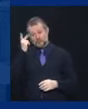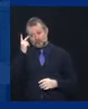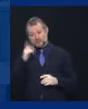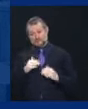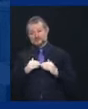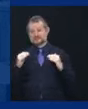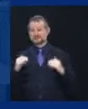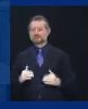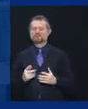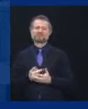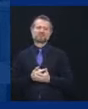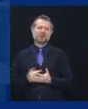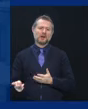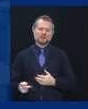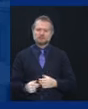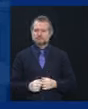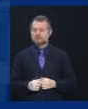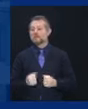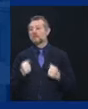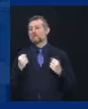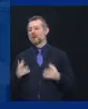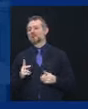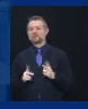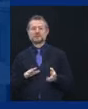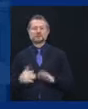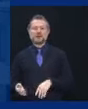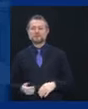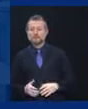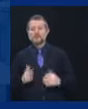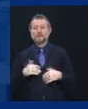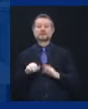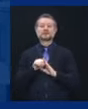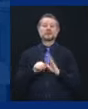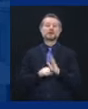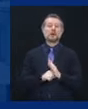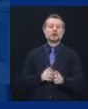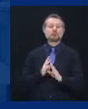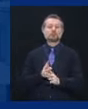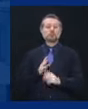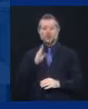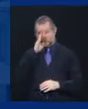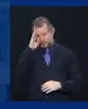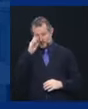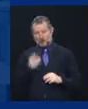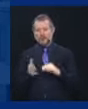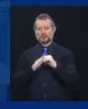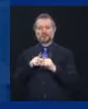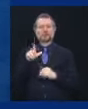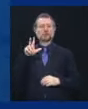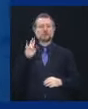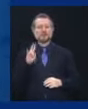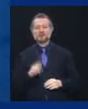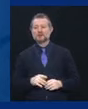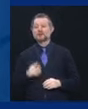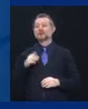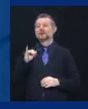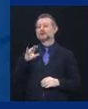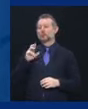and people died. Statewide hospitalizations up 37, ICU up 7, intubations up